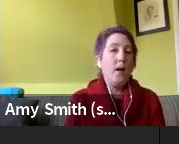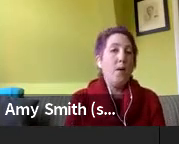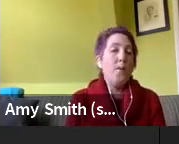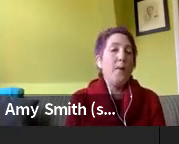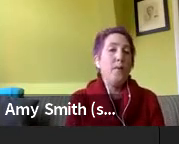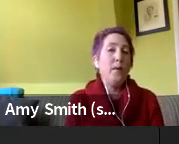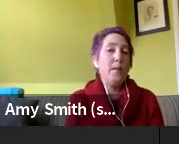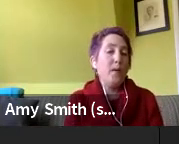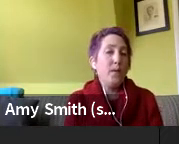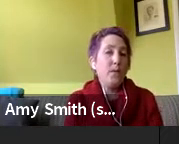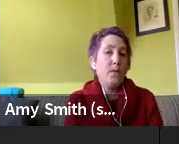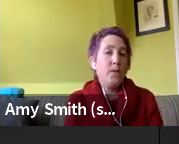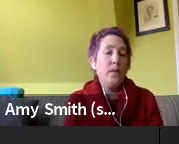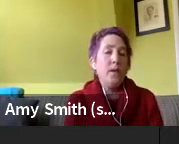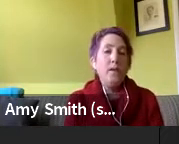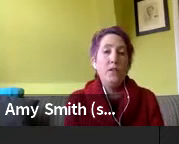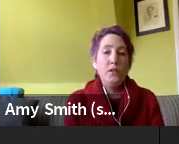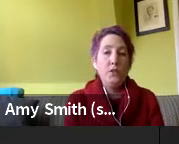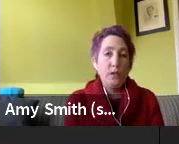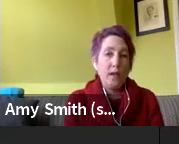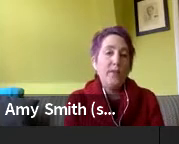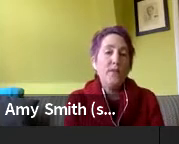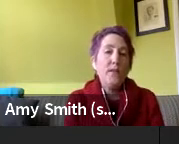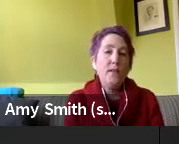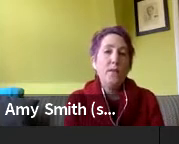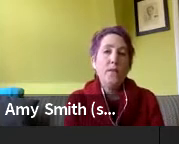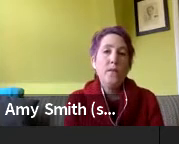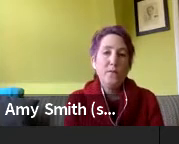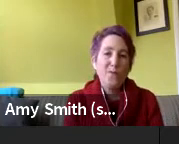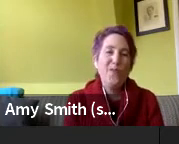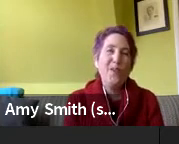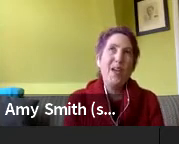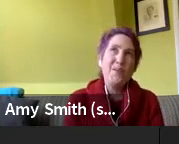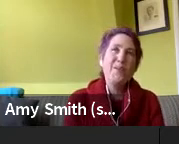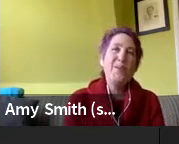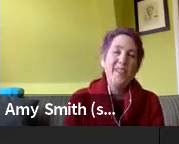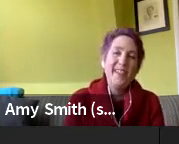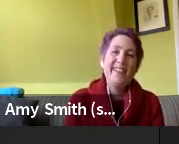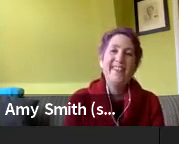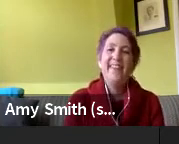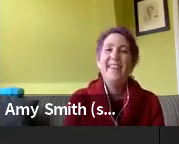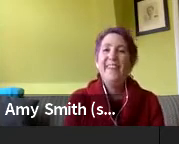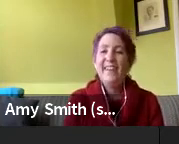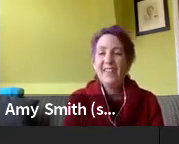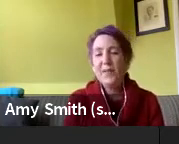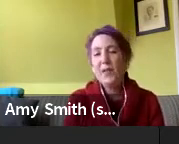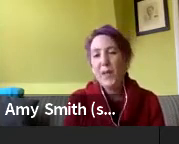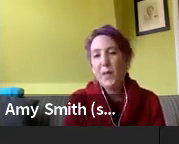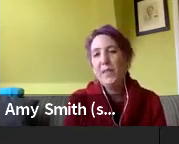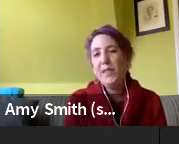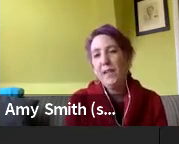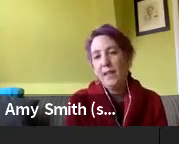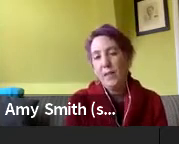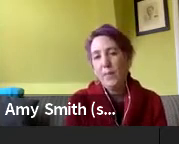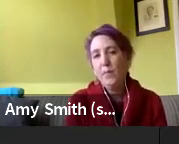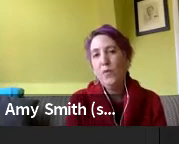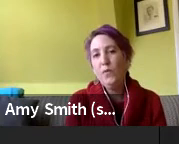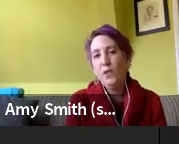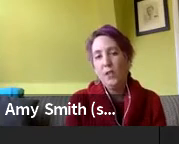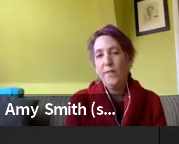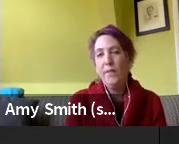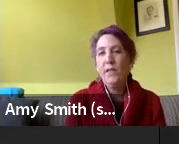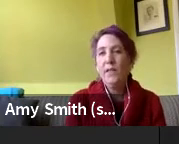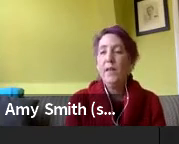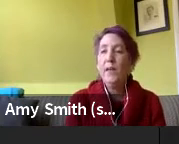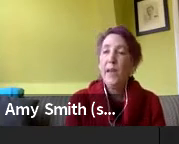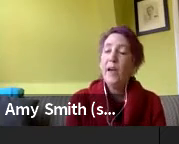right now by 3 months to July 15th. The April 15th estimated payment deadline has been moved